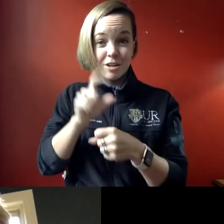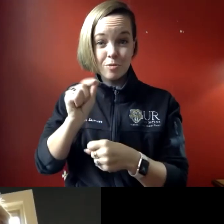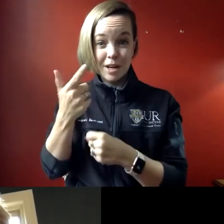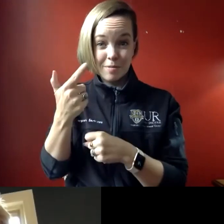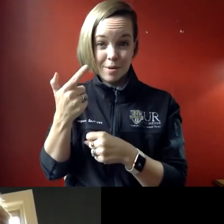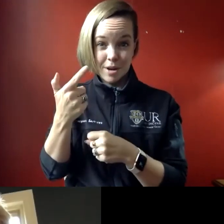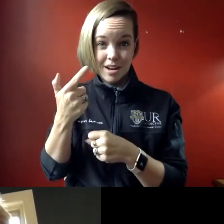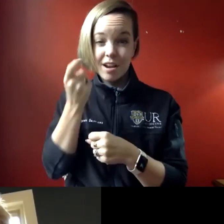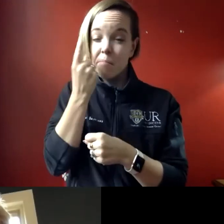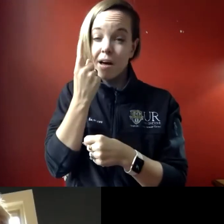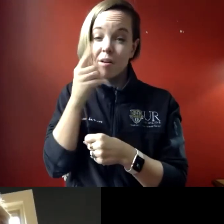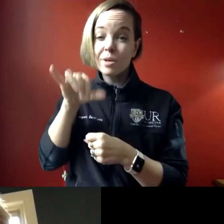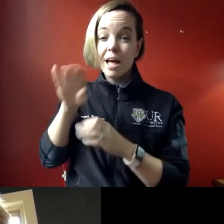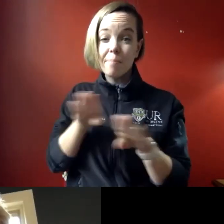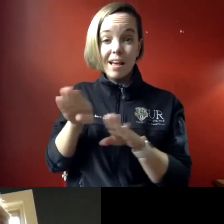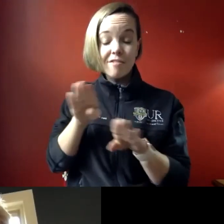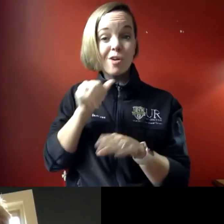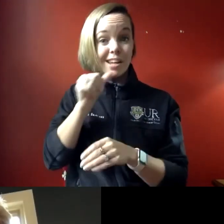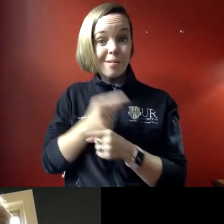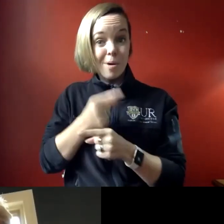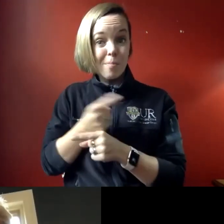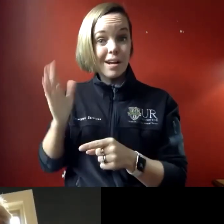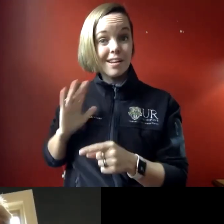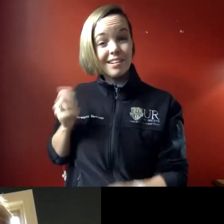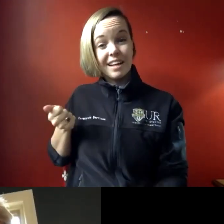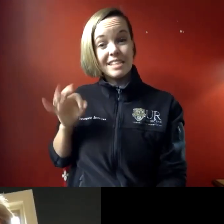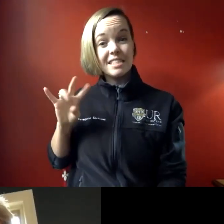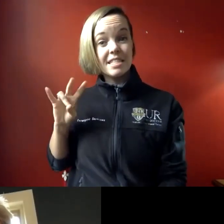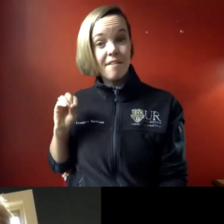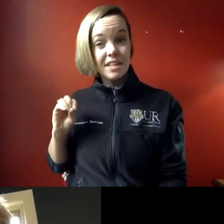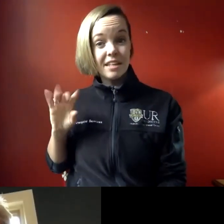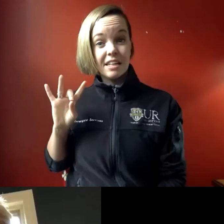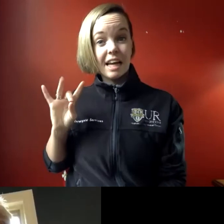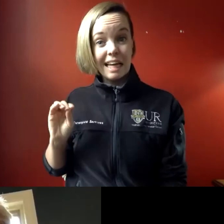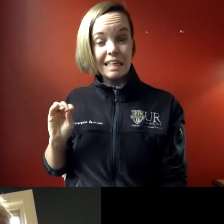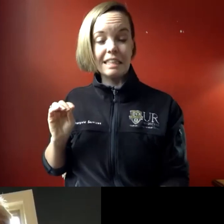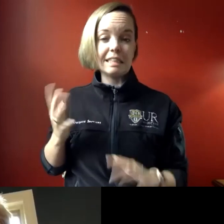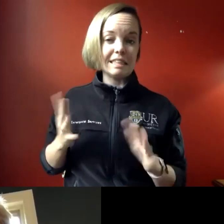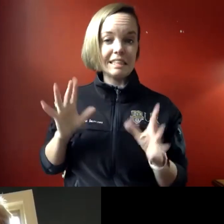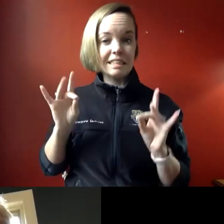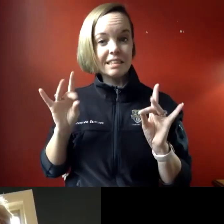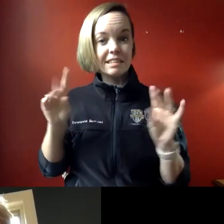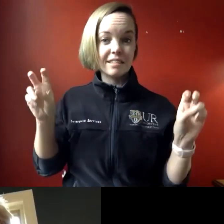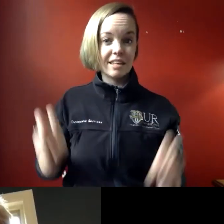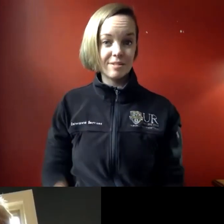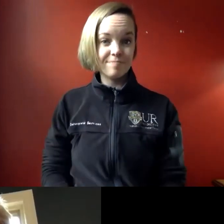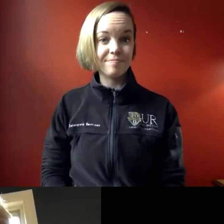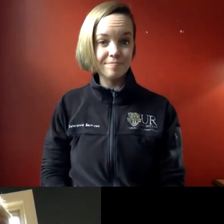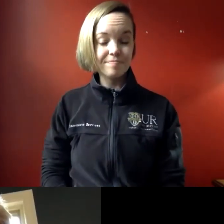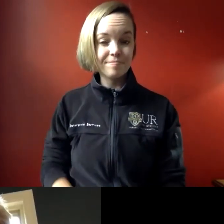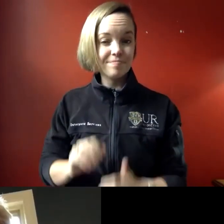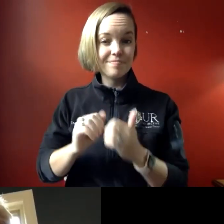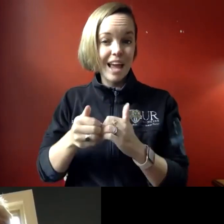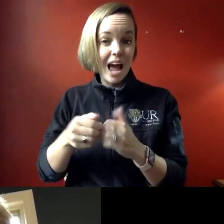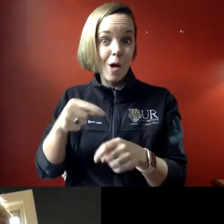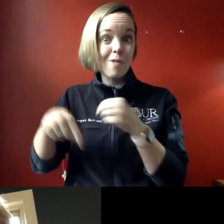was inappropriate in 1970 or 1980 is another issue. So how far back do you